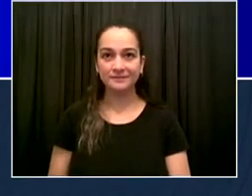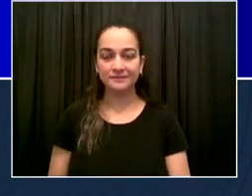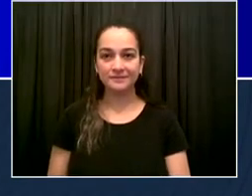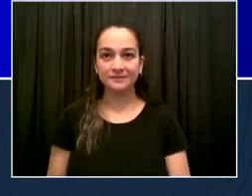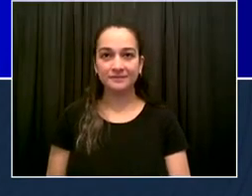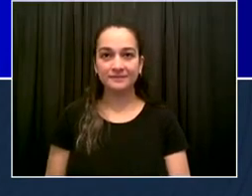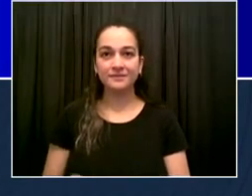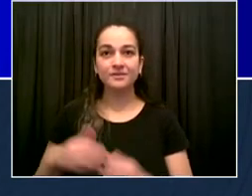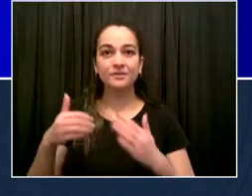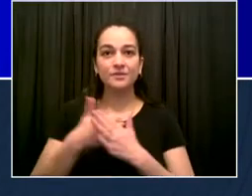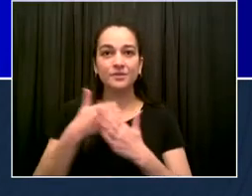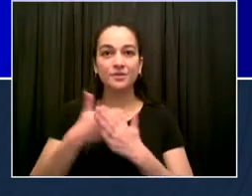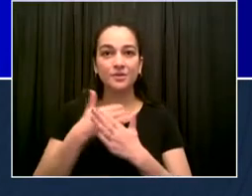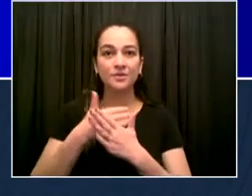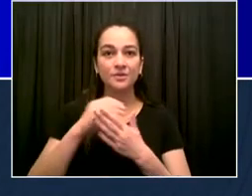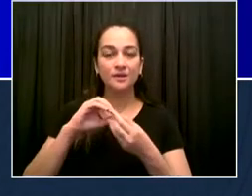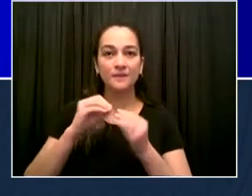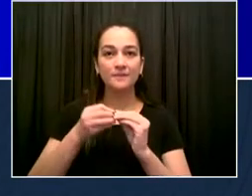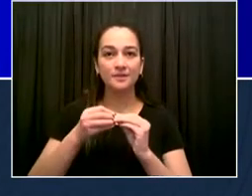cases on a seven-day average. Today's report,